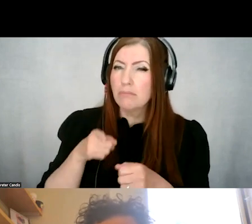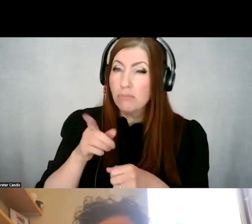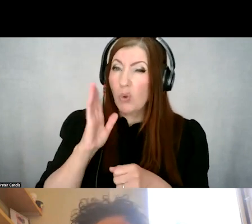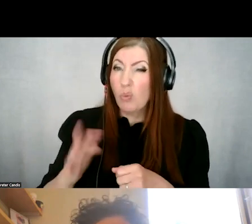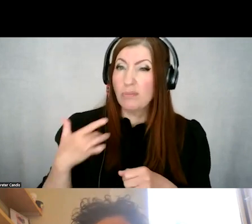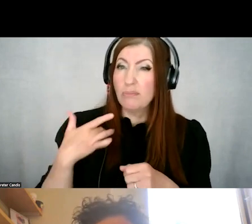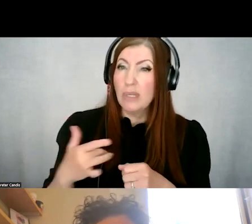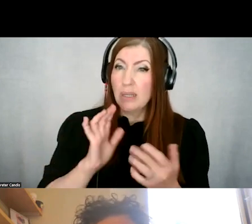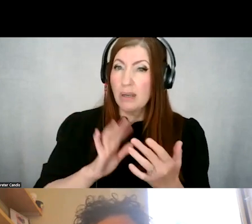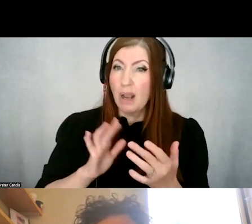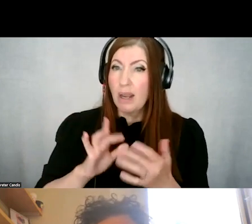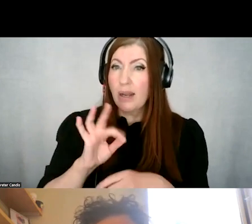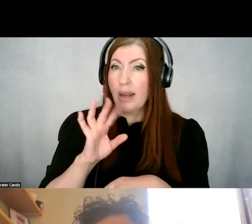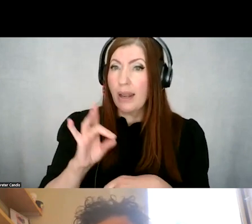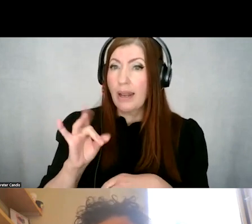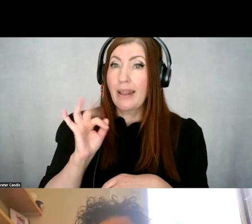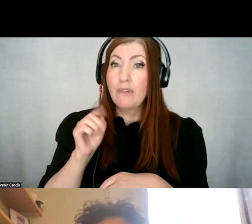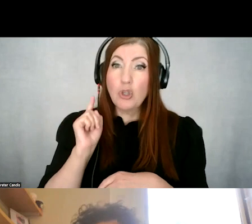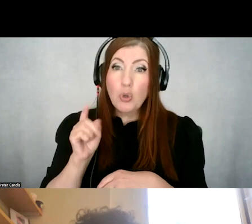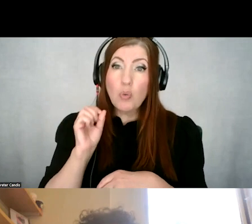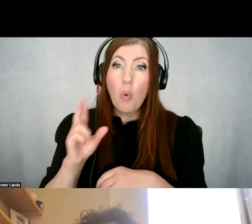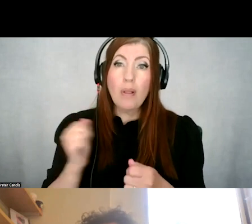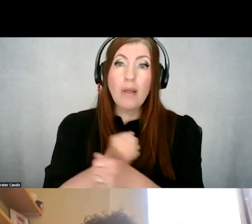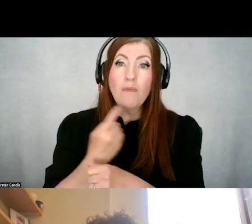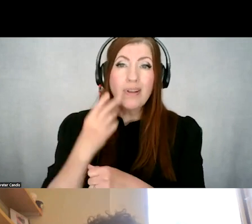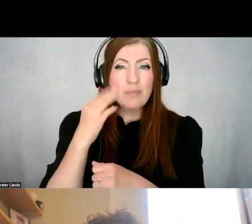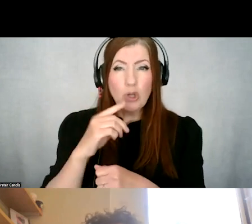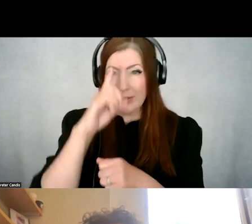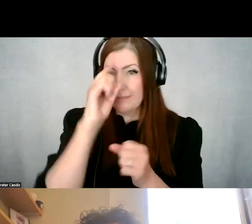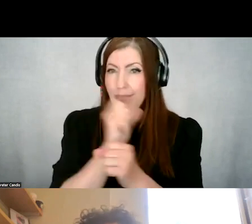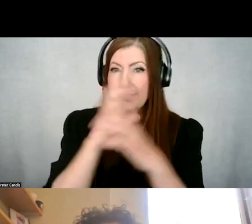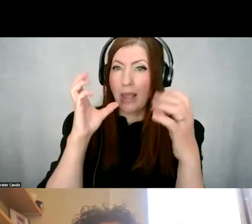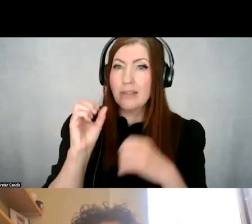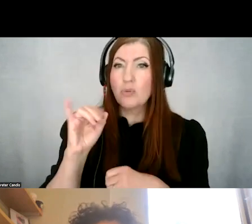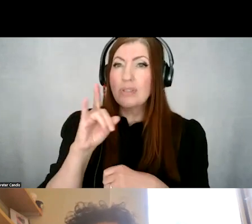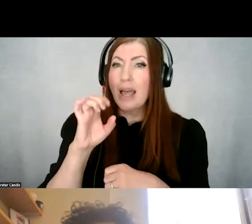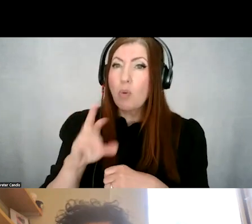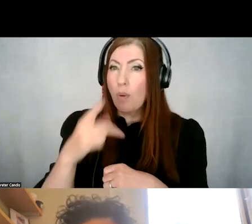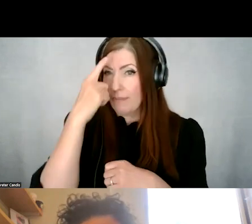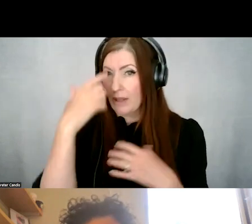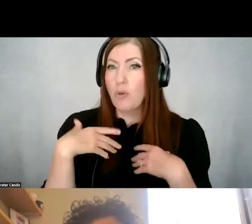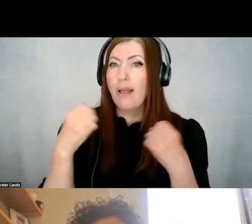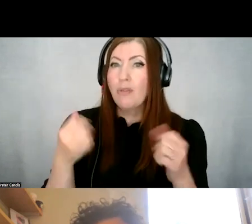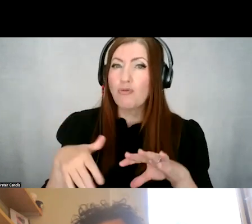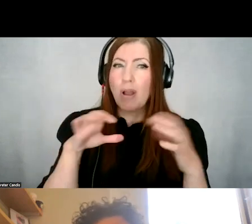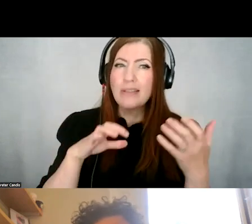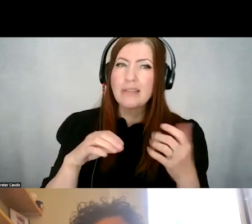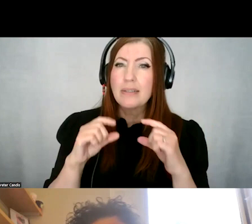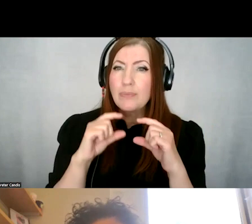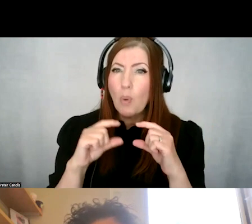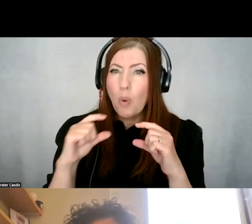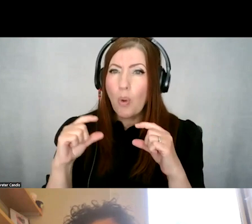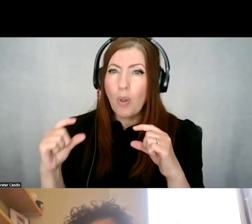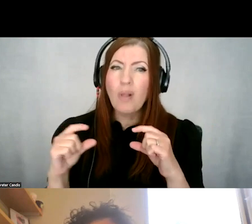reach out to 988 if you or a loved one were experiencing suicidality or a mental health crisis, we see slightly smaller proportions in the